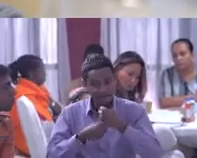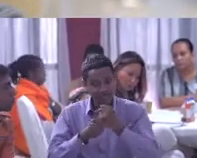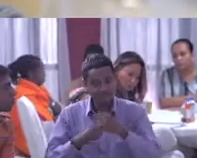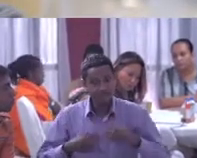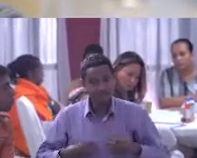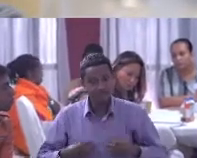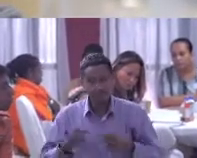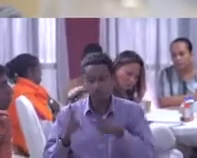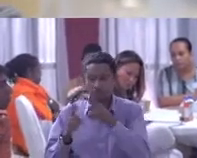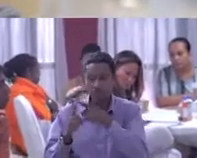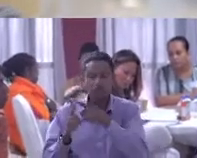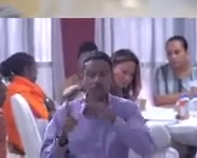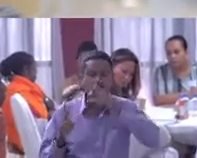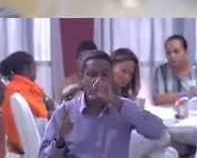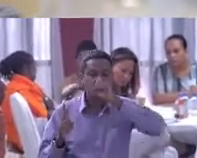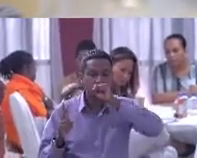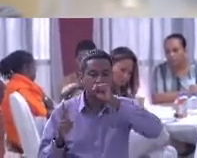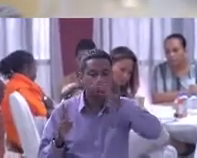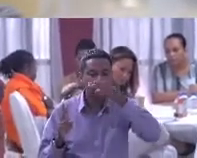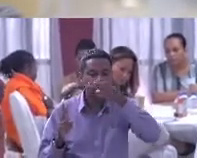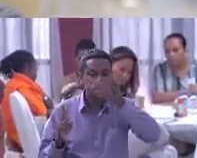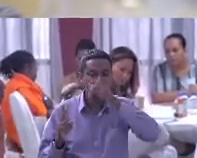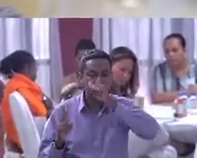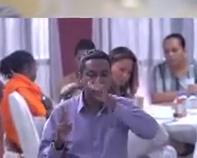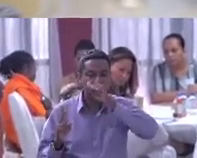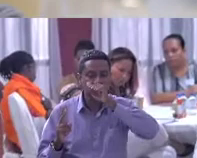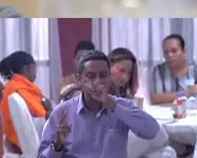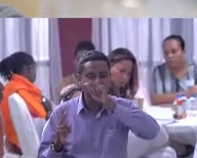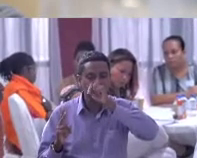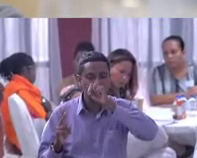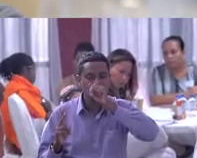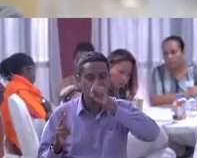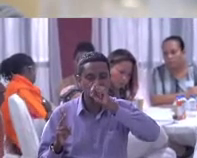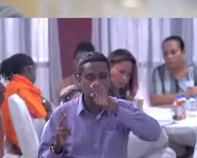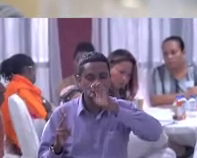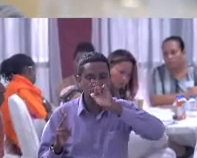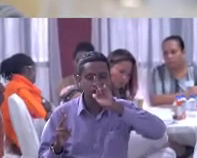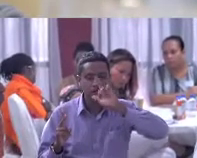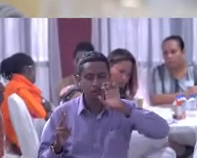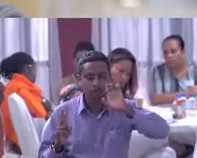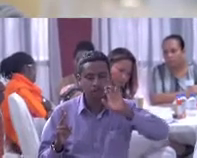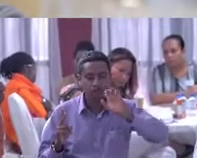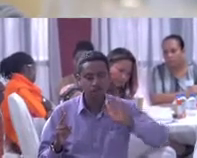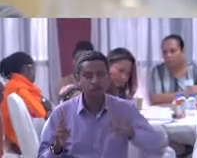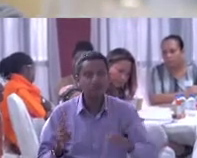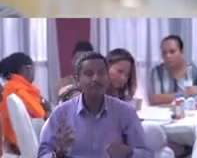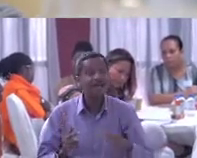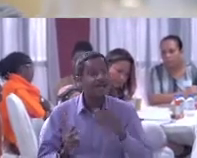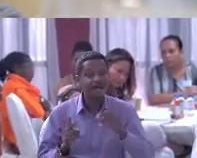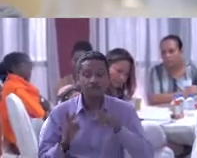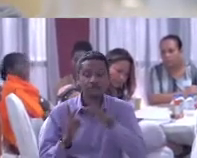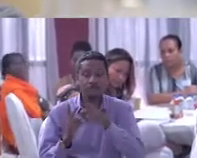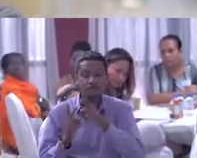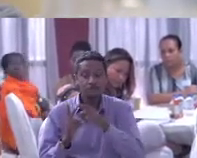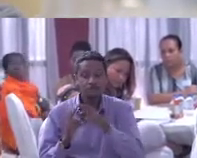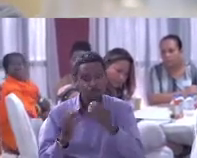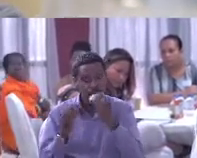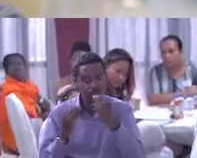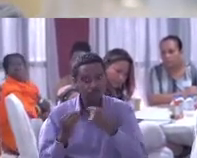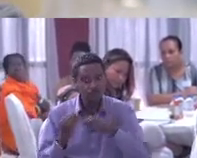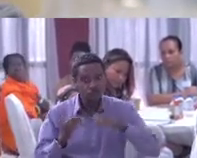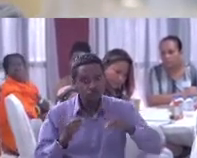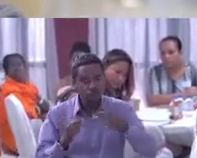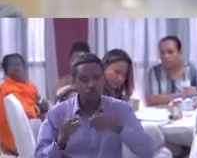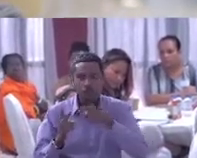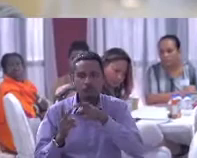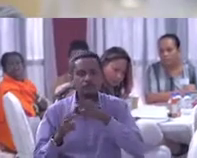right? And you wouldn't believe it's the girl who taught me to sew, Grace Duncan. And she refused to be part